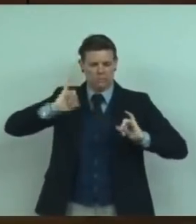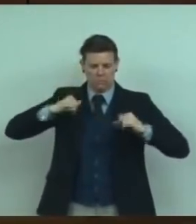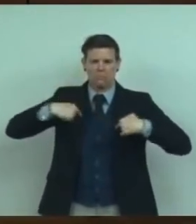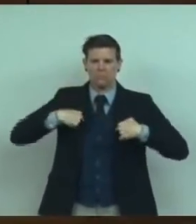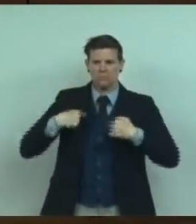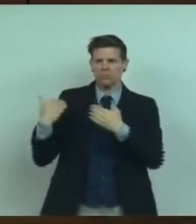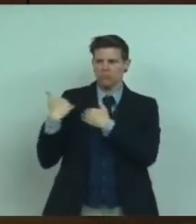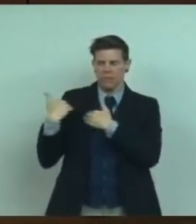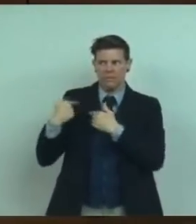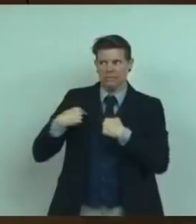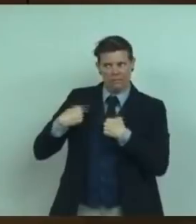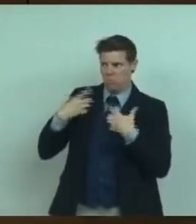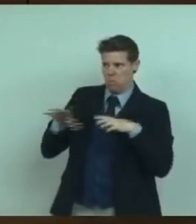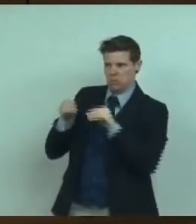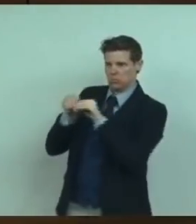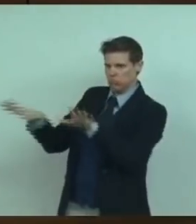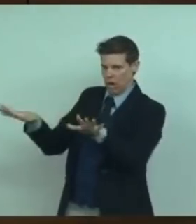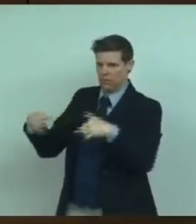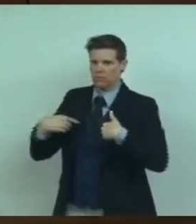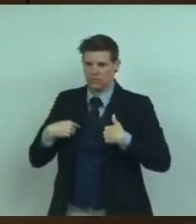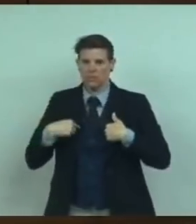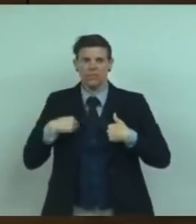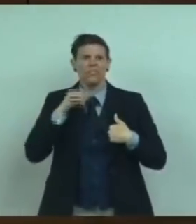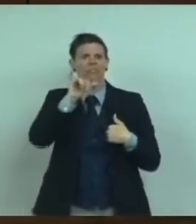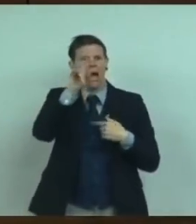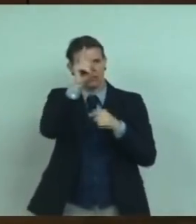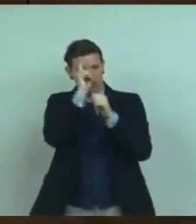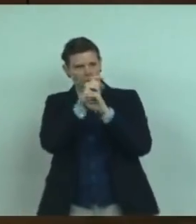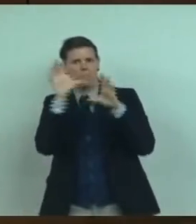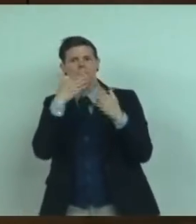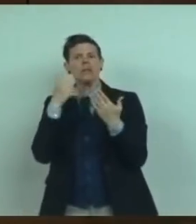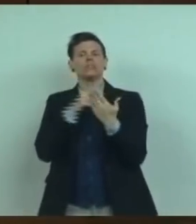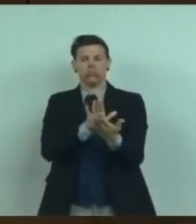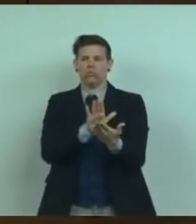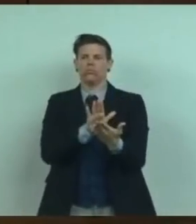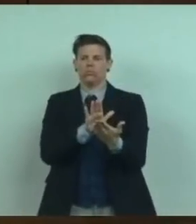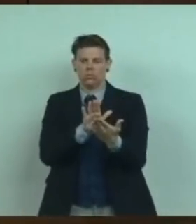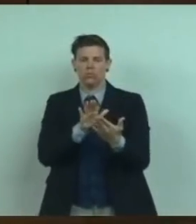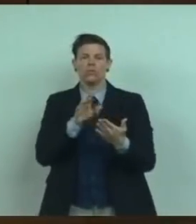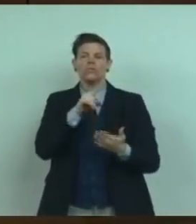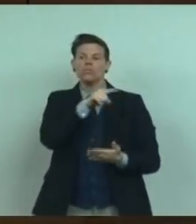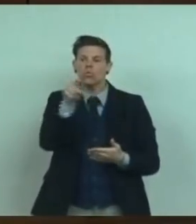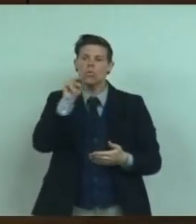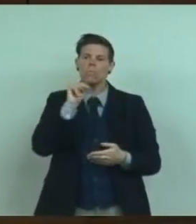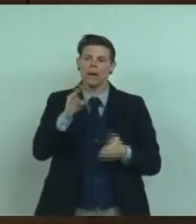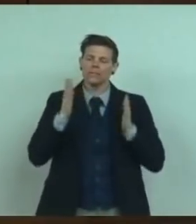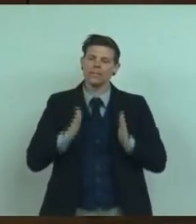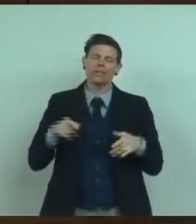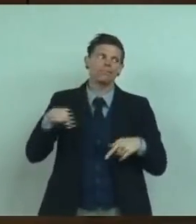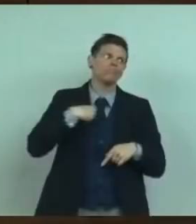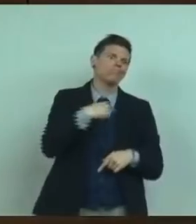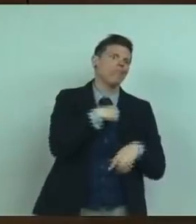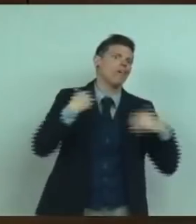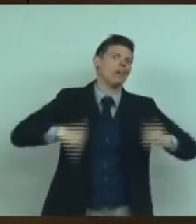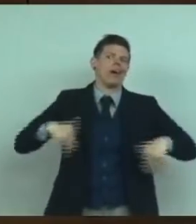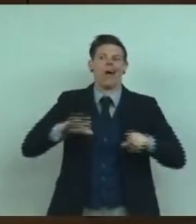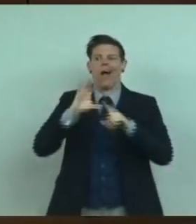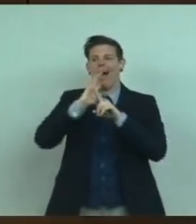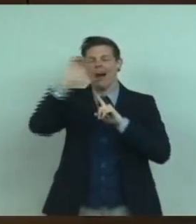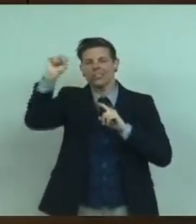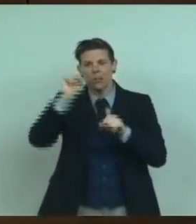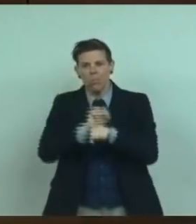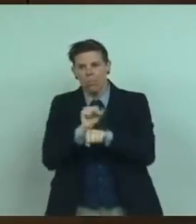New Mexico overall, we're doing a really incredible job. Again, to the families who have been so